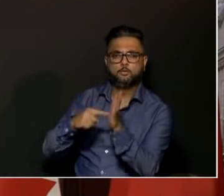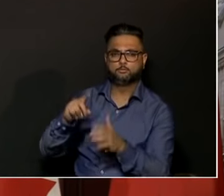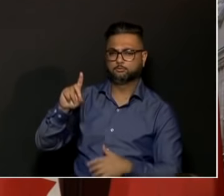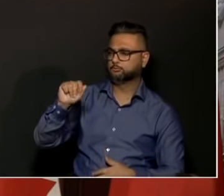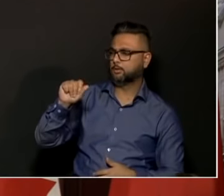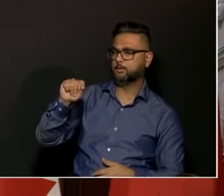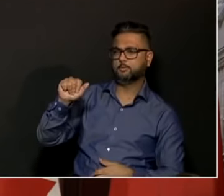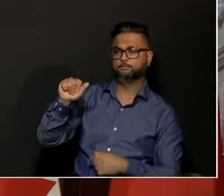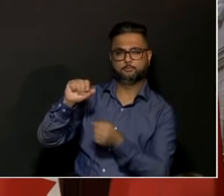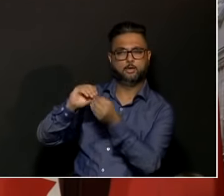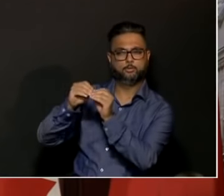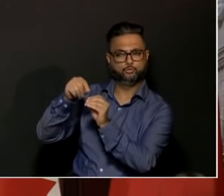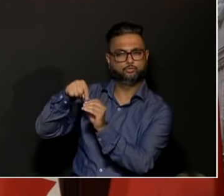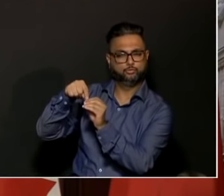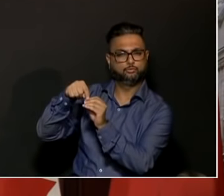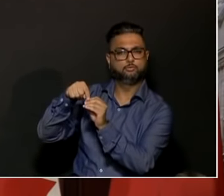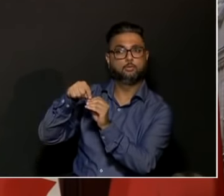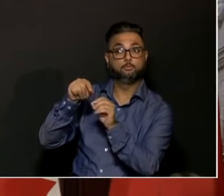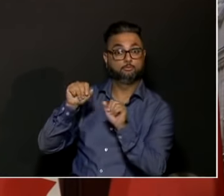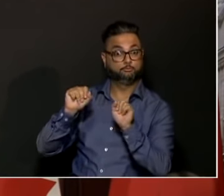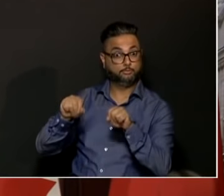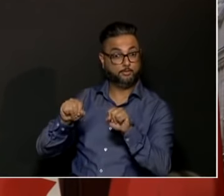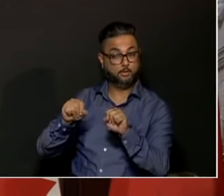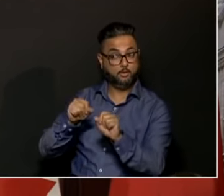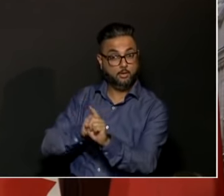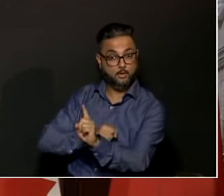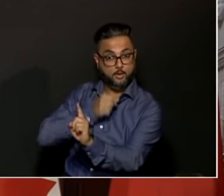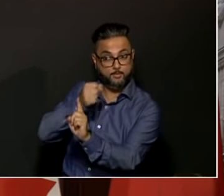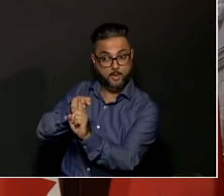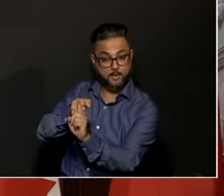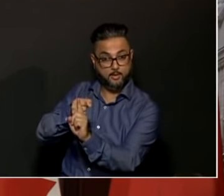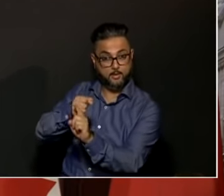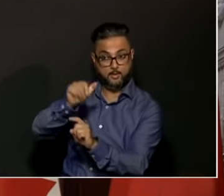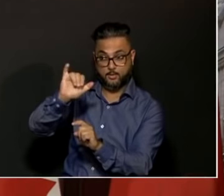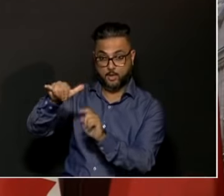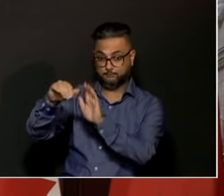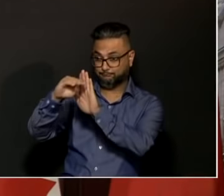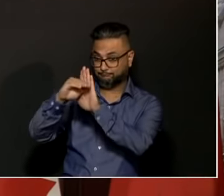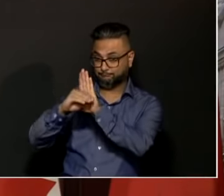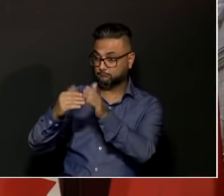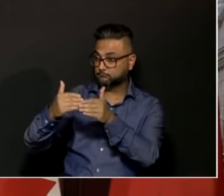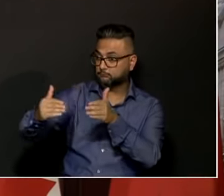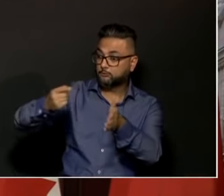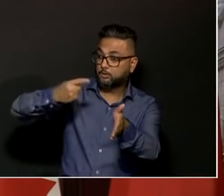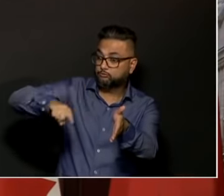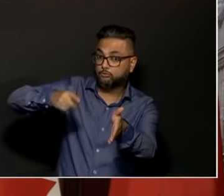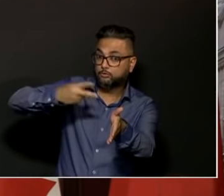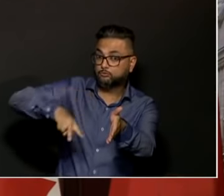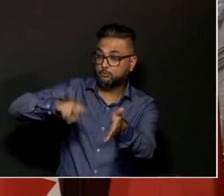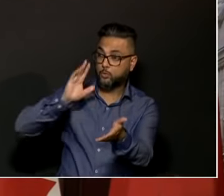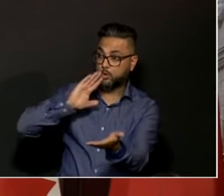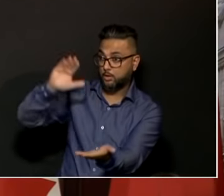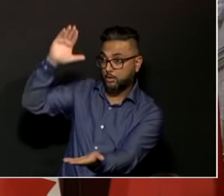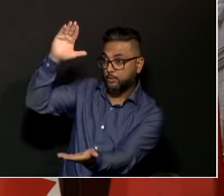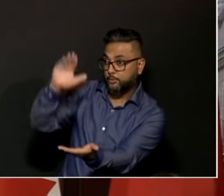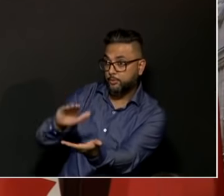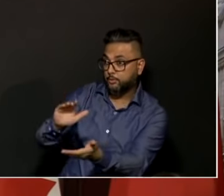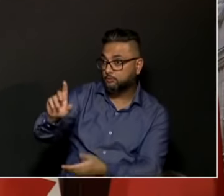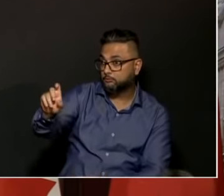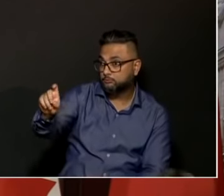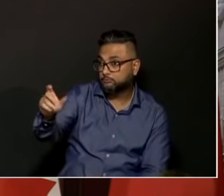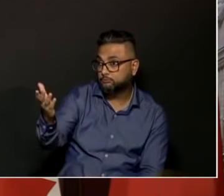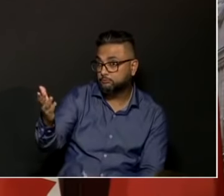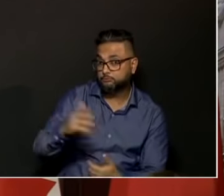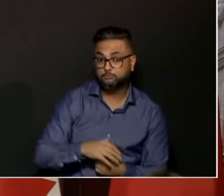what the impact or the potential impact of these specific measures could have in the days and the weeks to come? Yes, and I've always said, Colin, I did get